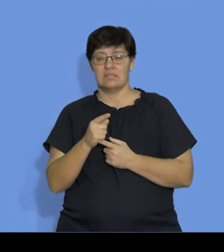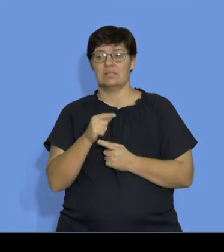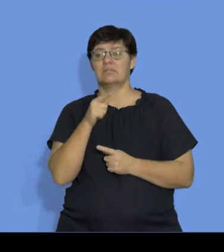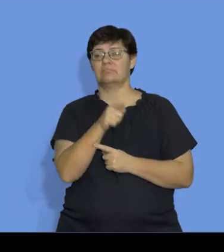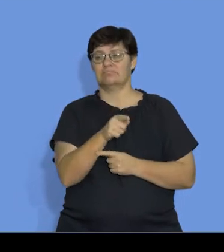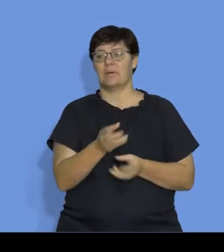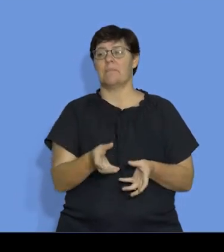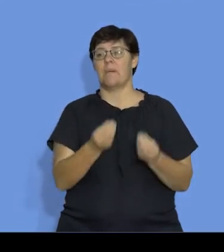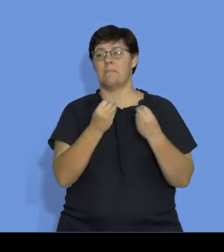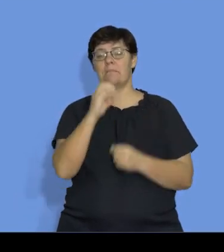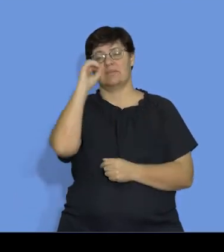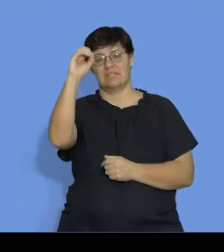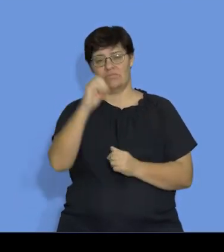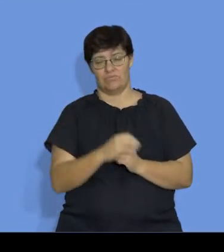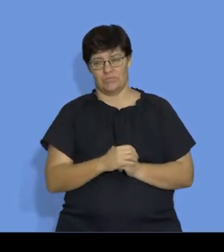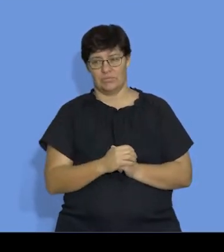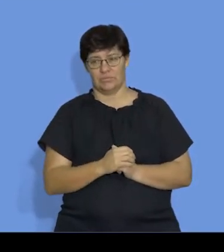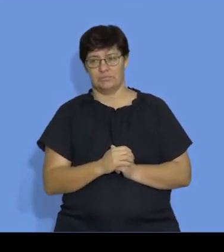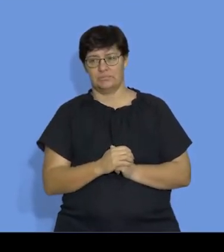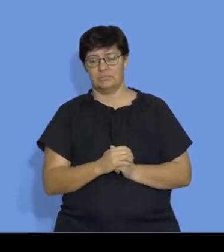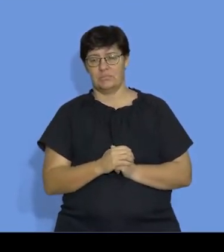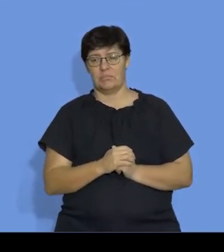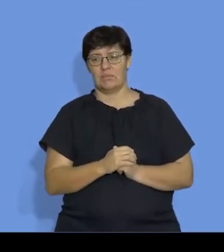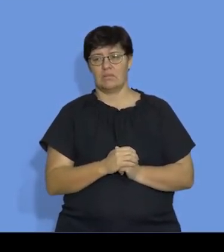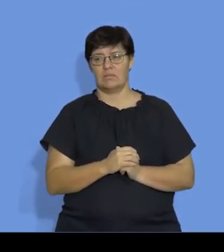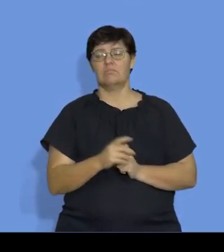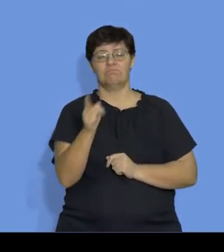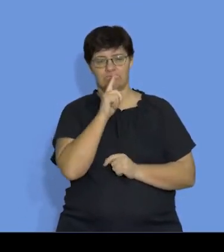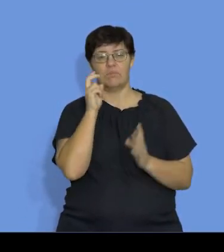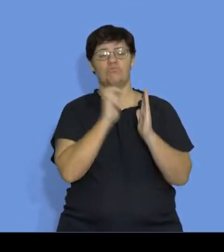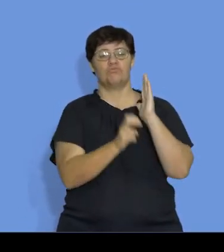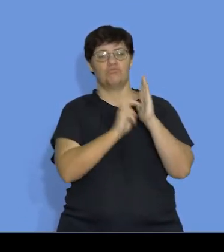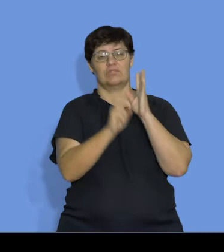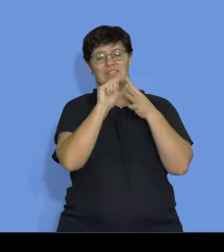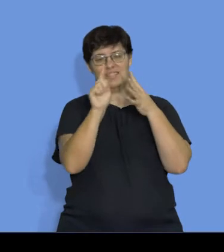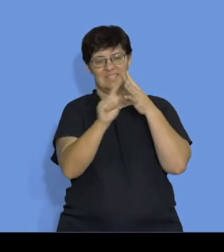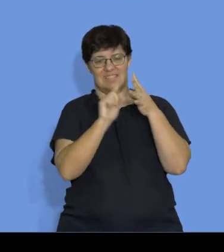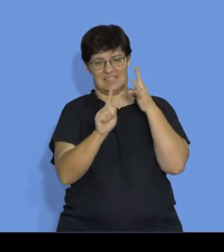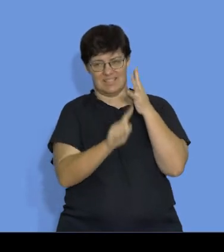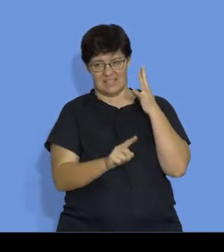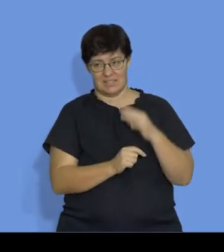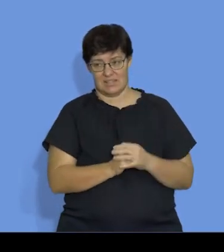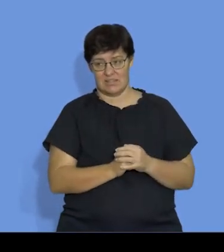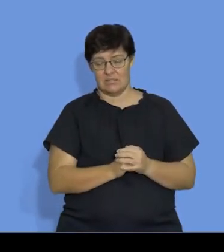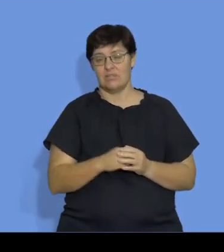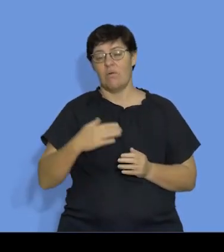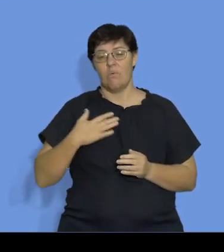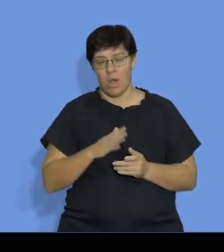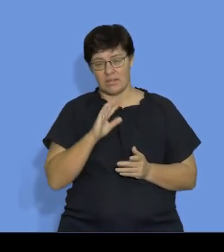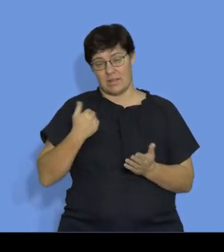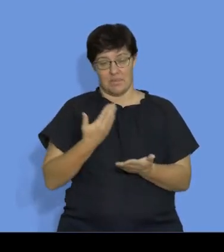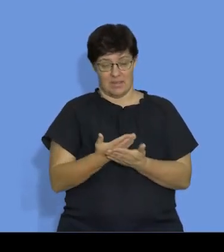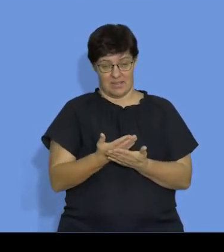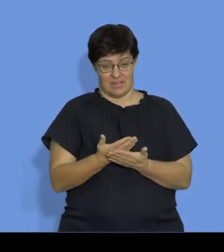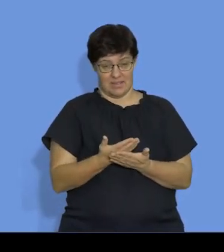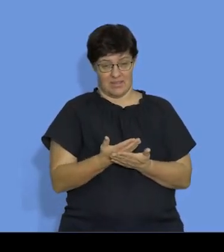then it has an oxidation number of 0. So these are the different rules that we definitely want to apply in as